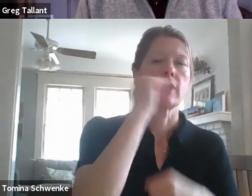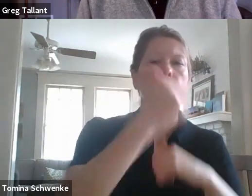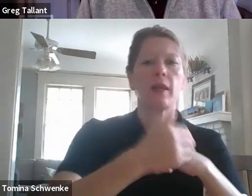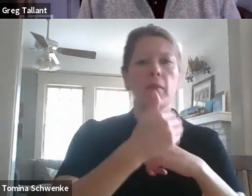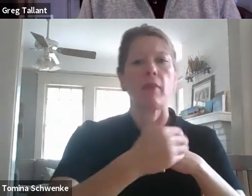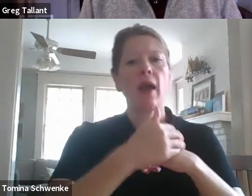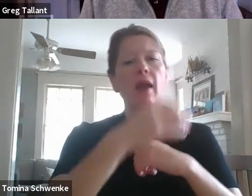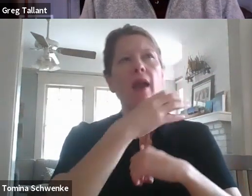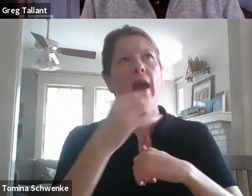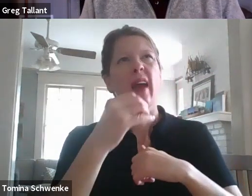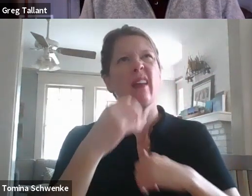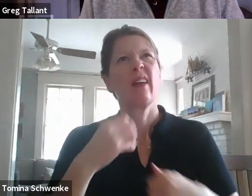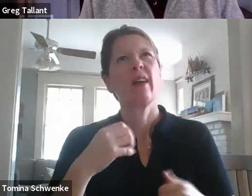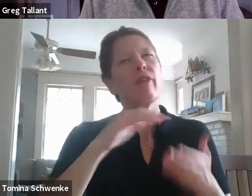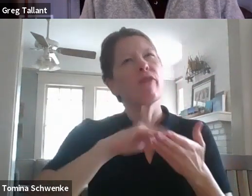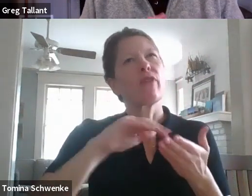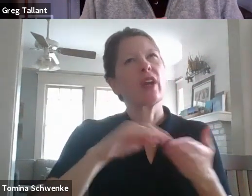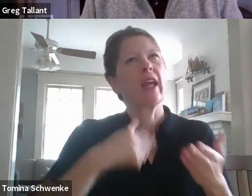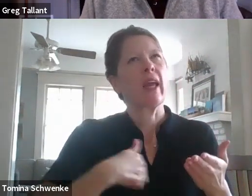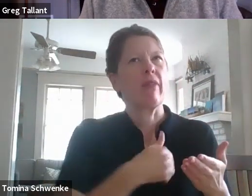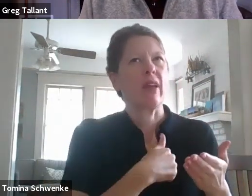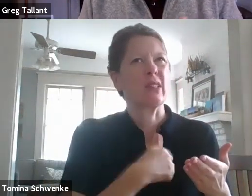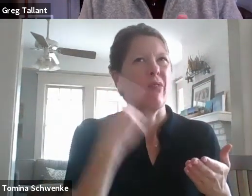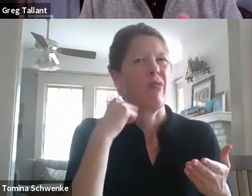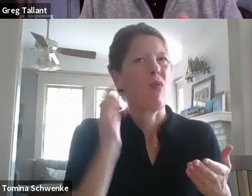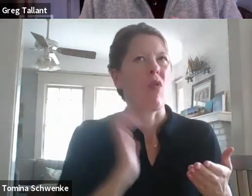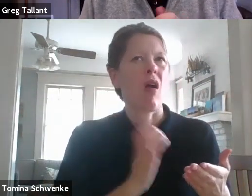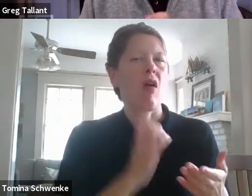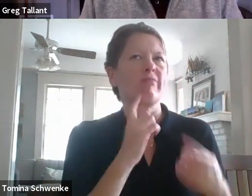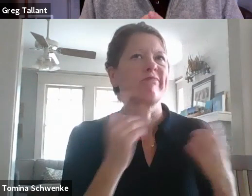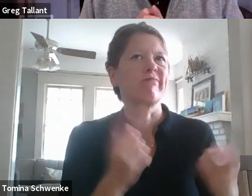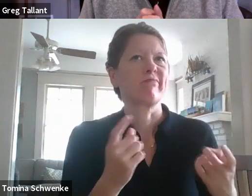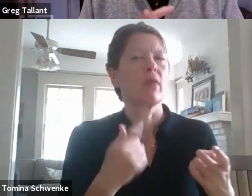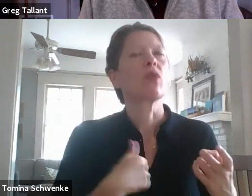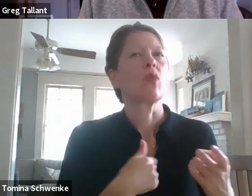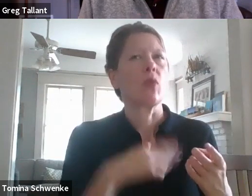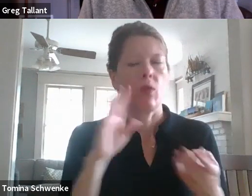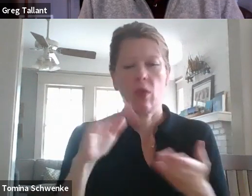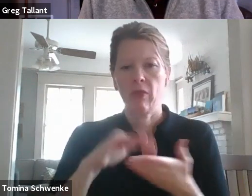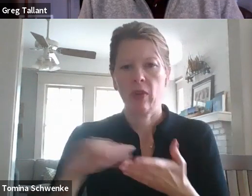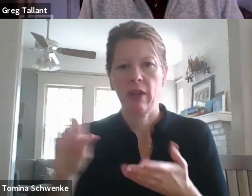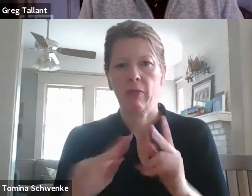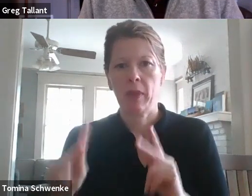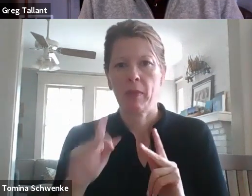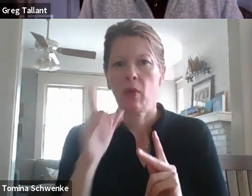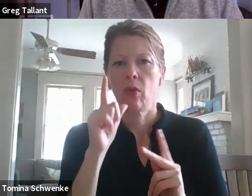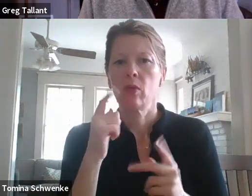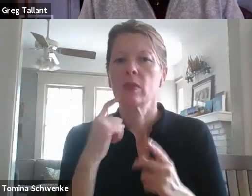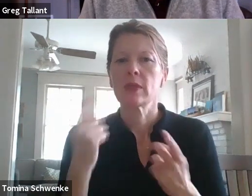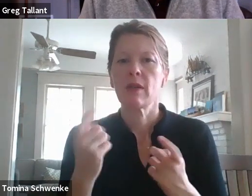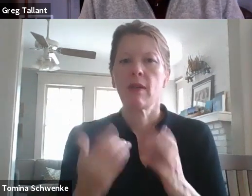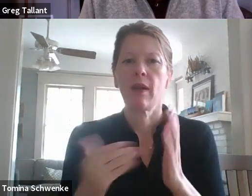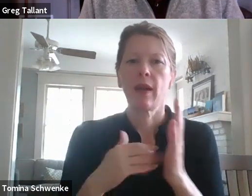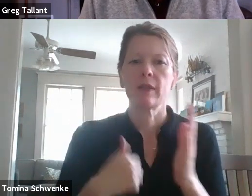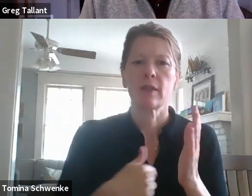our trespasses, as we forgive those who trespass against us. And lead us not into temptation,